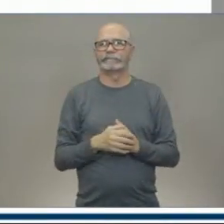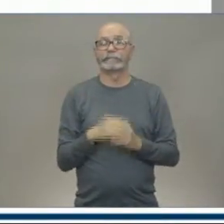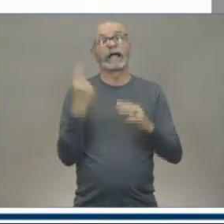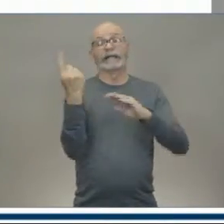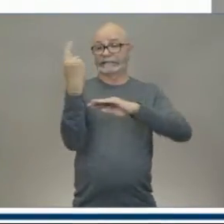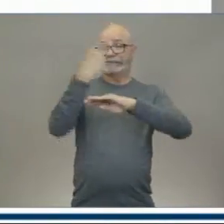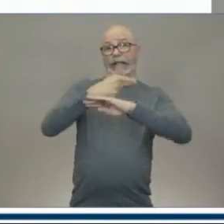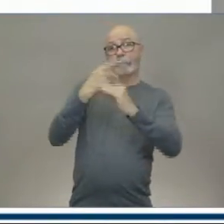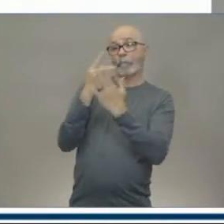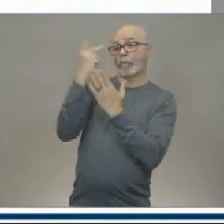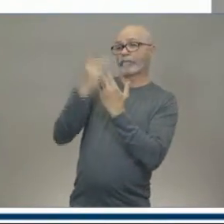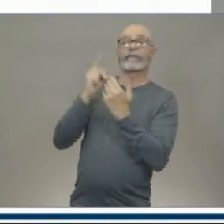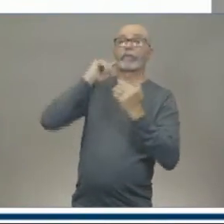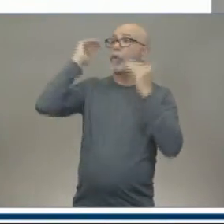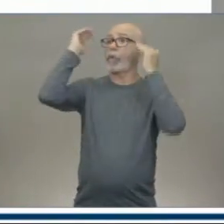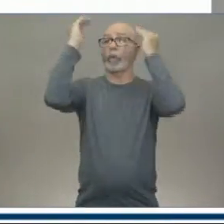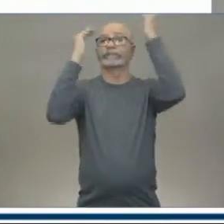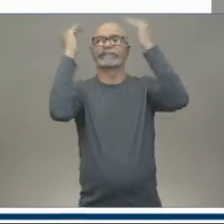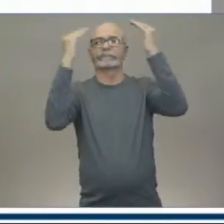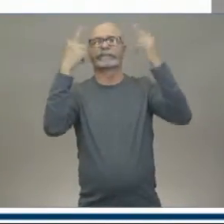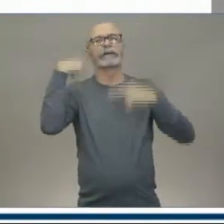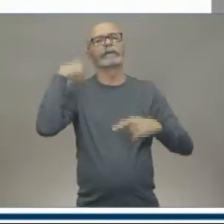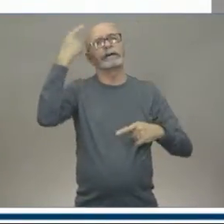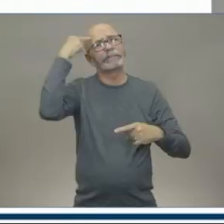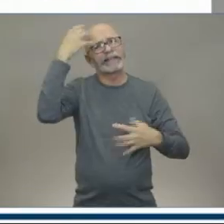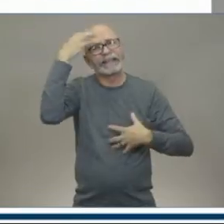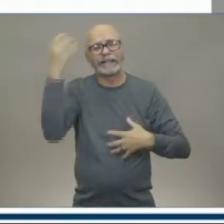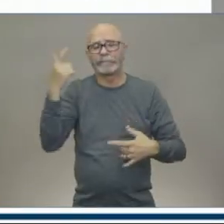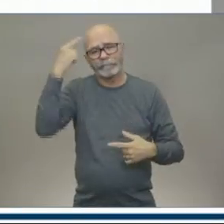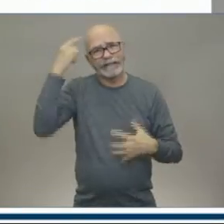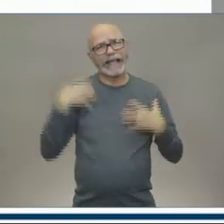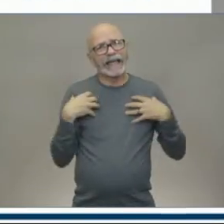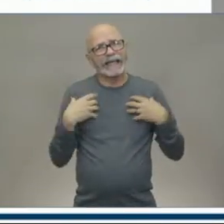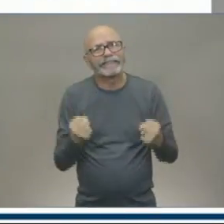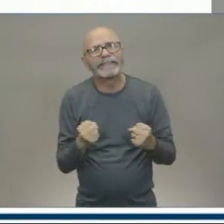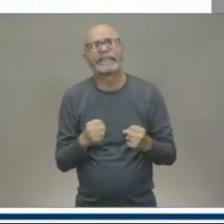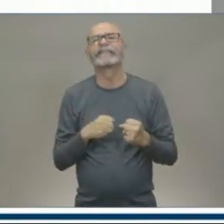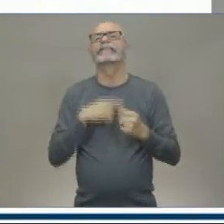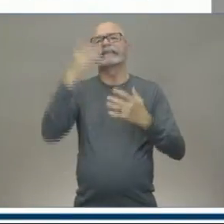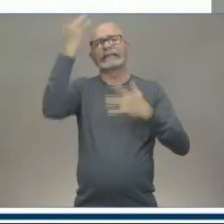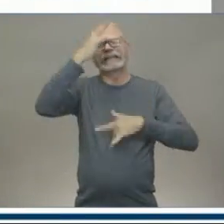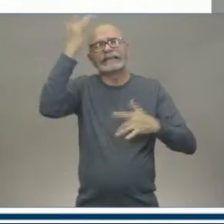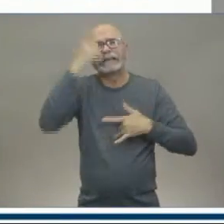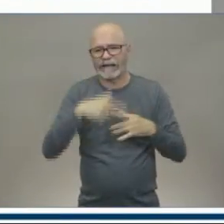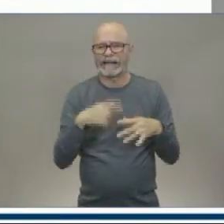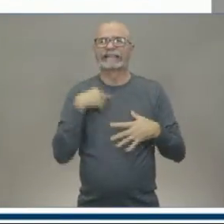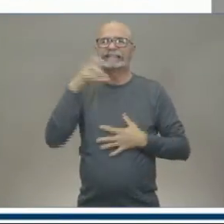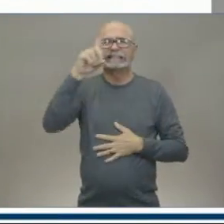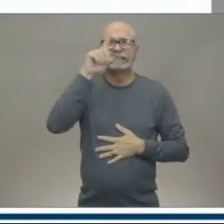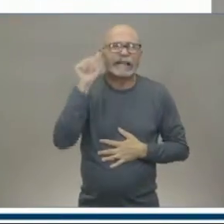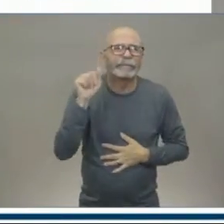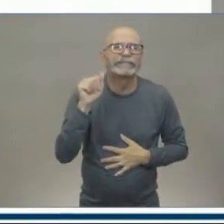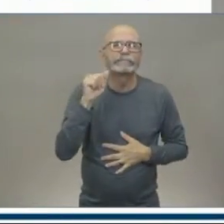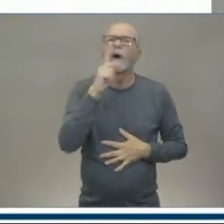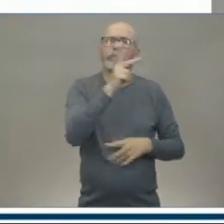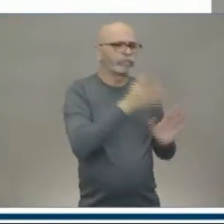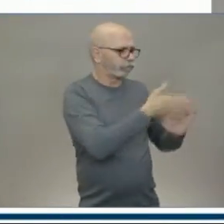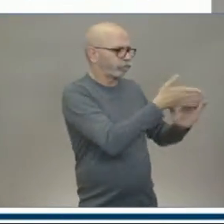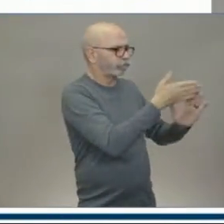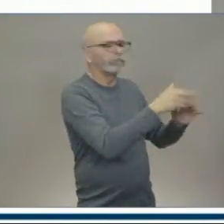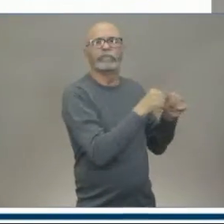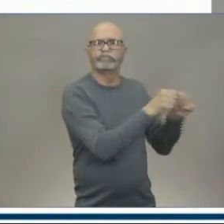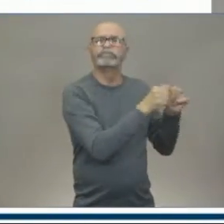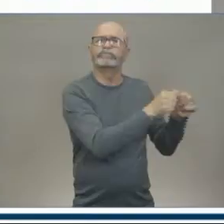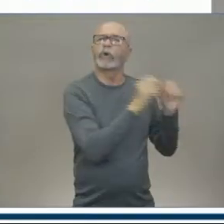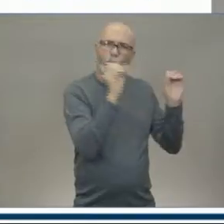with mental and physical disabilities can continue, and that's simply a reflection of those individuals